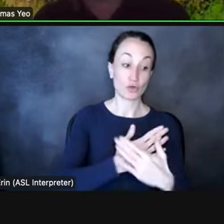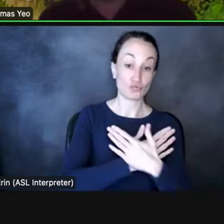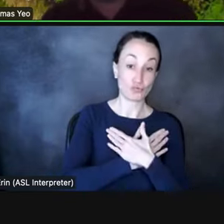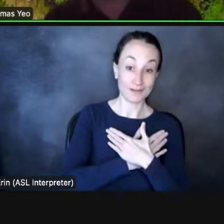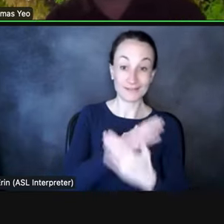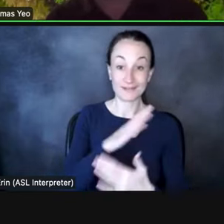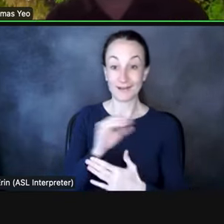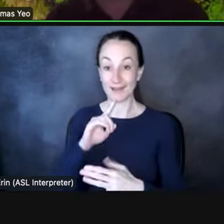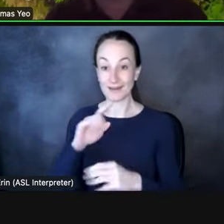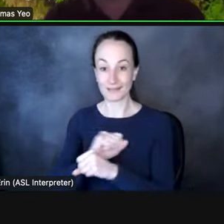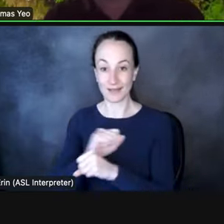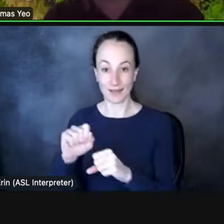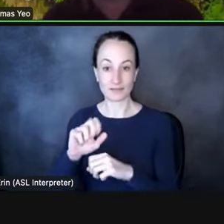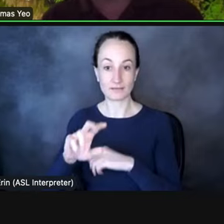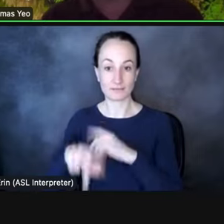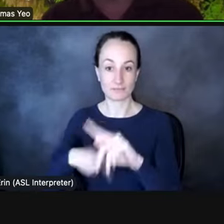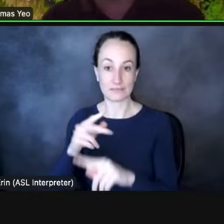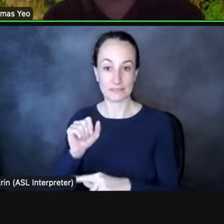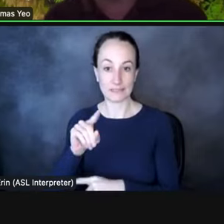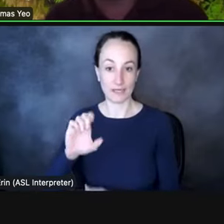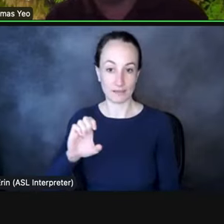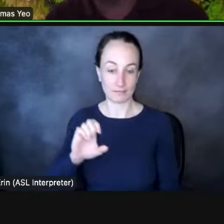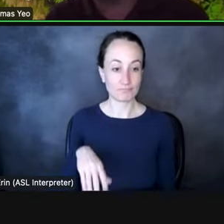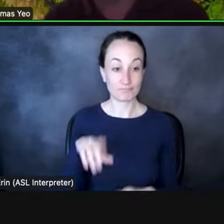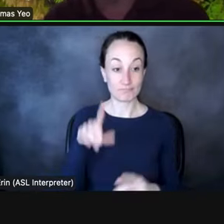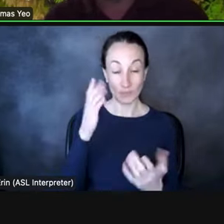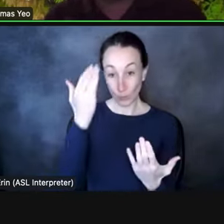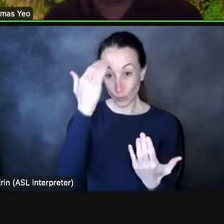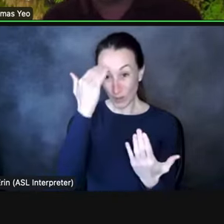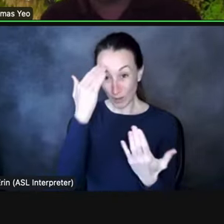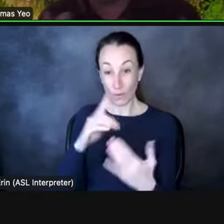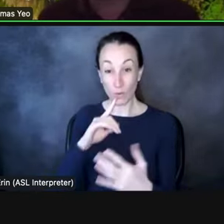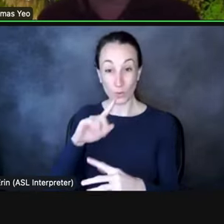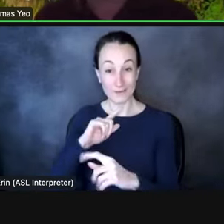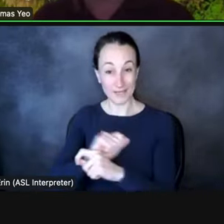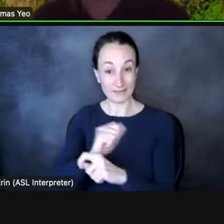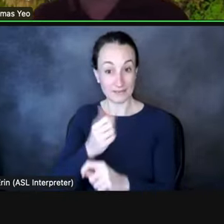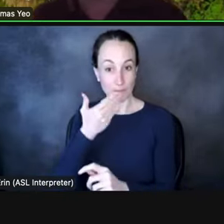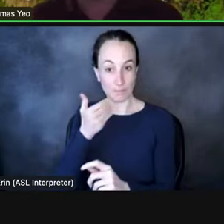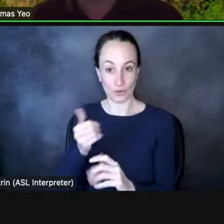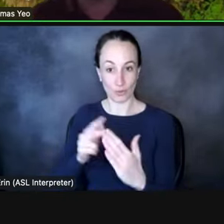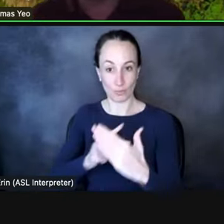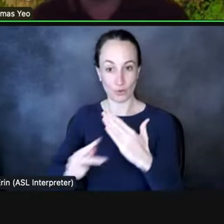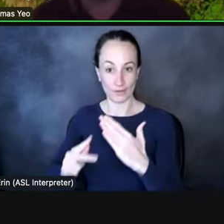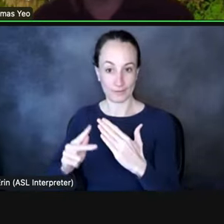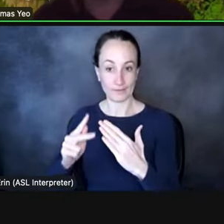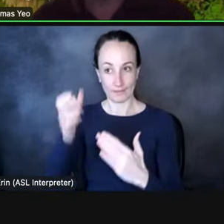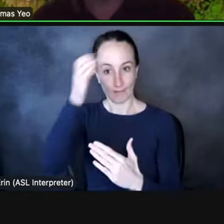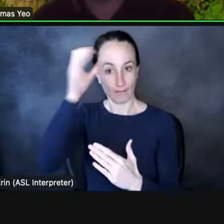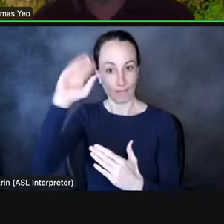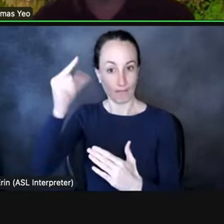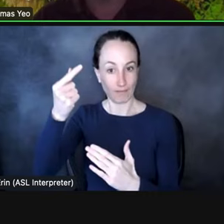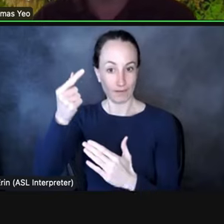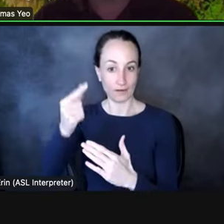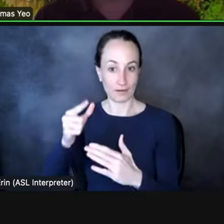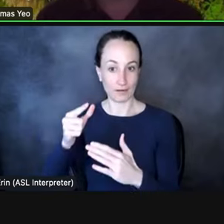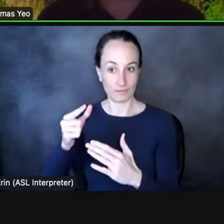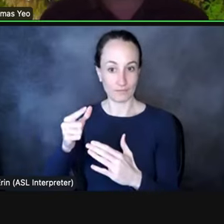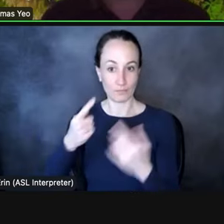task state functional connectivity is better at predicting cognitive performance, perhaps very different features are being utilized for